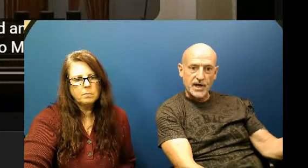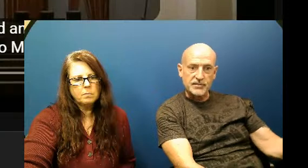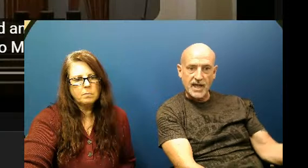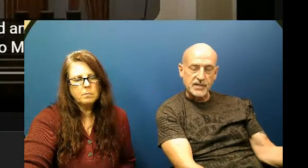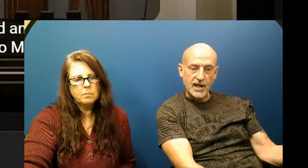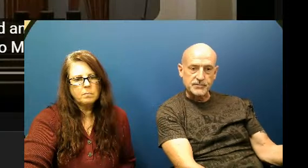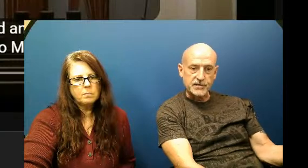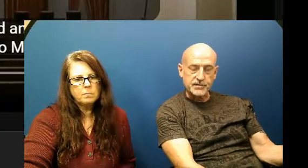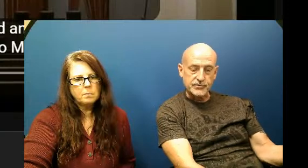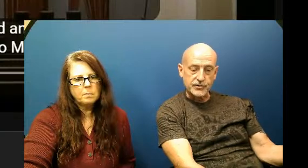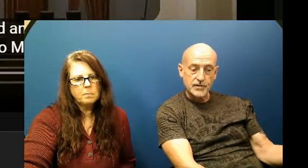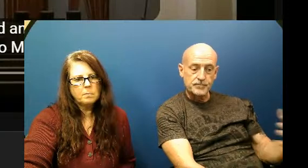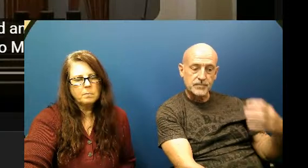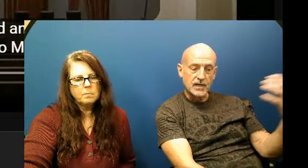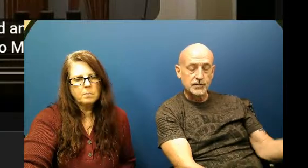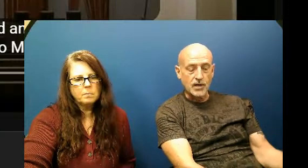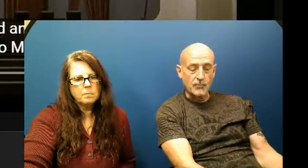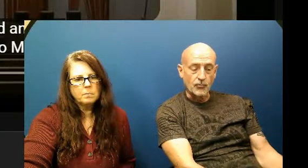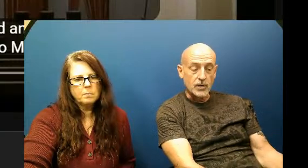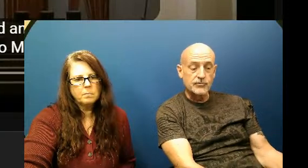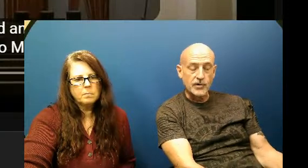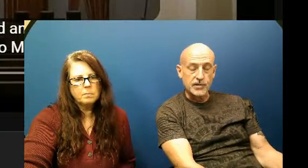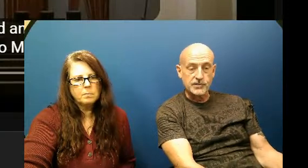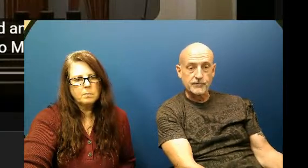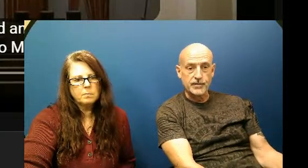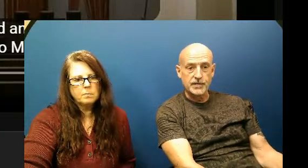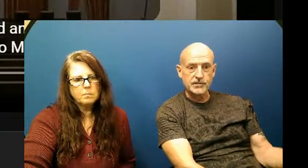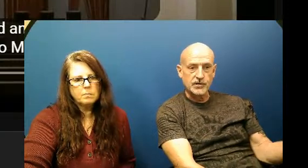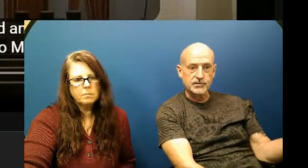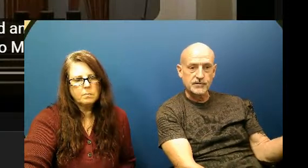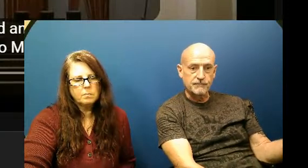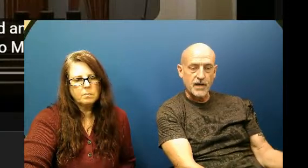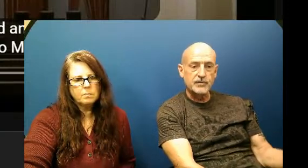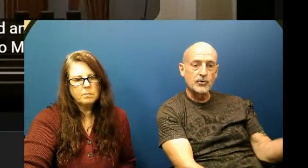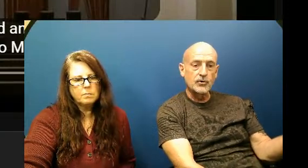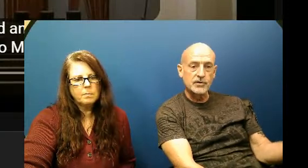to protect that child's best interest. And the number one reason for this